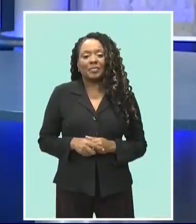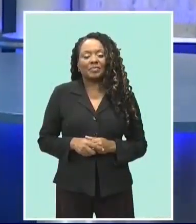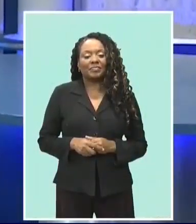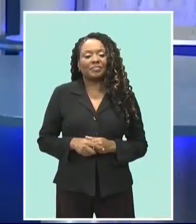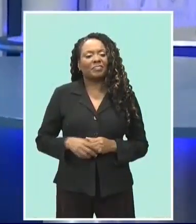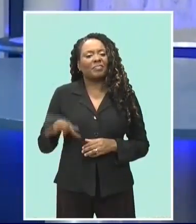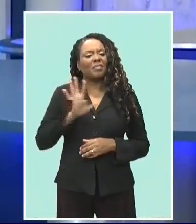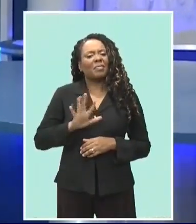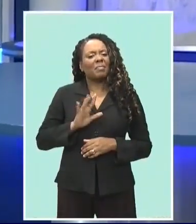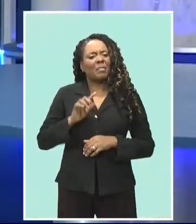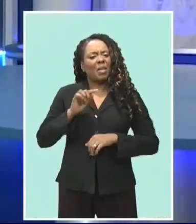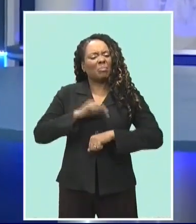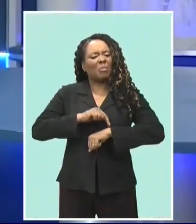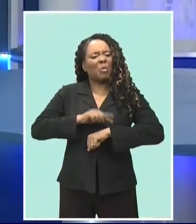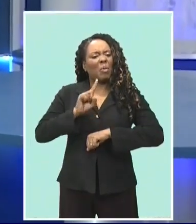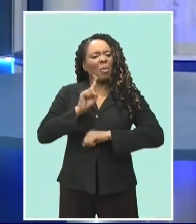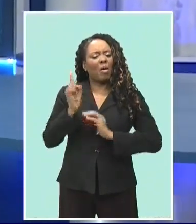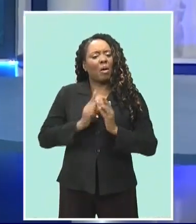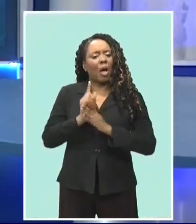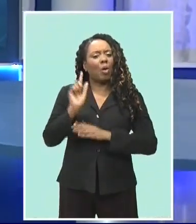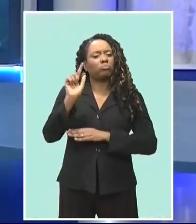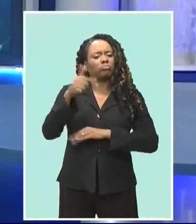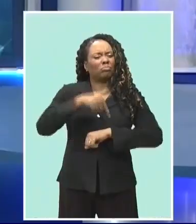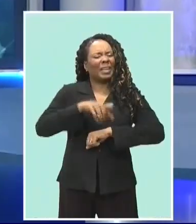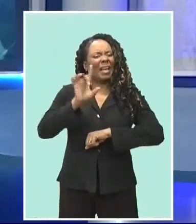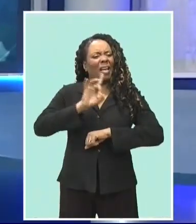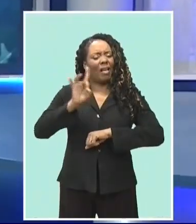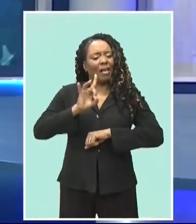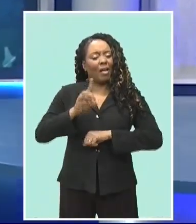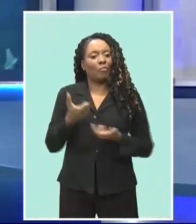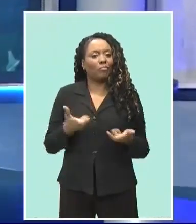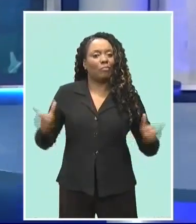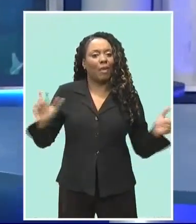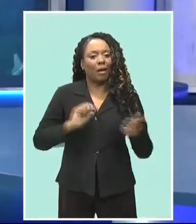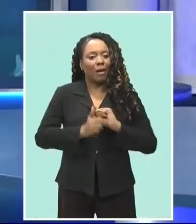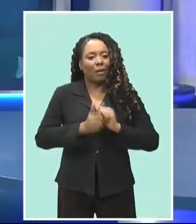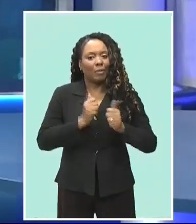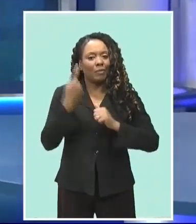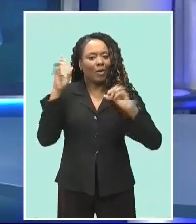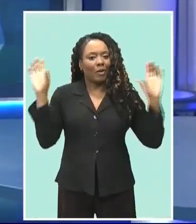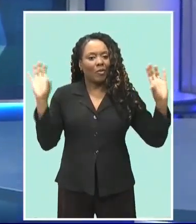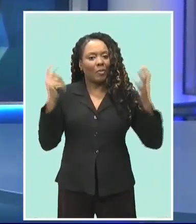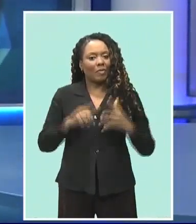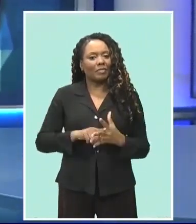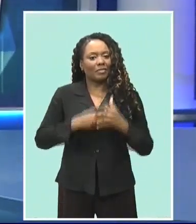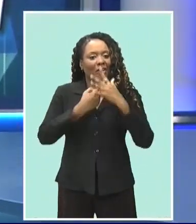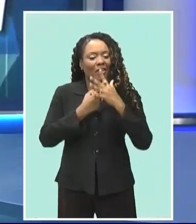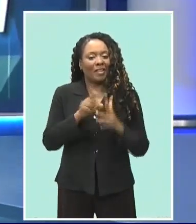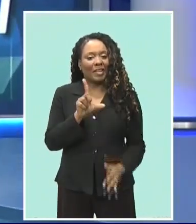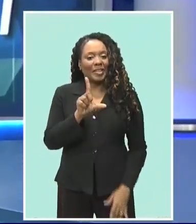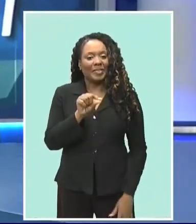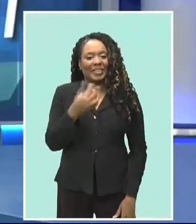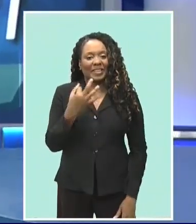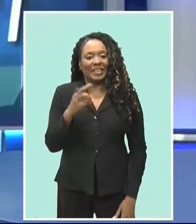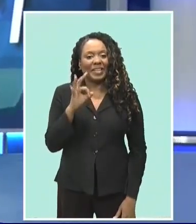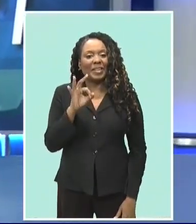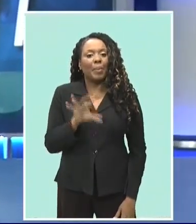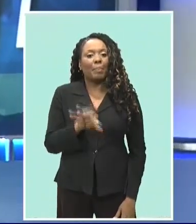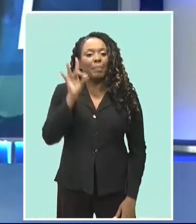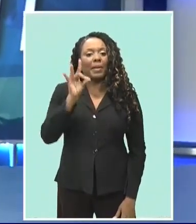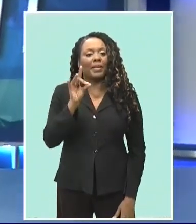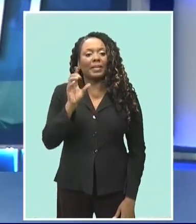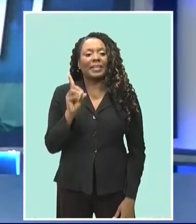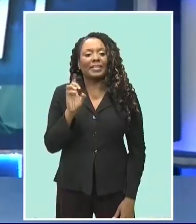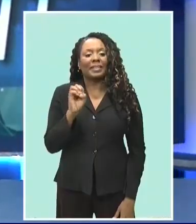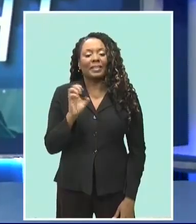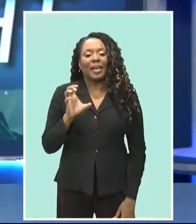In less than 1 hour, one of the biggest competitions of the crop over season gets underway. The 2019 Courtesy Pick of the Crop